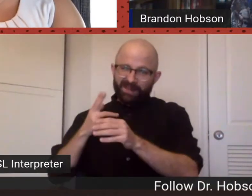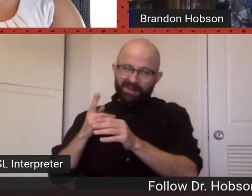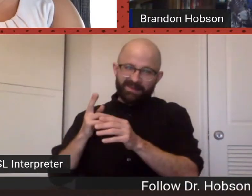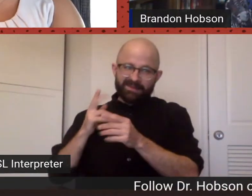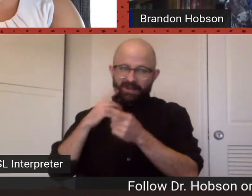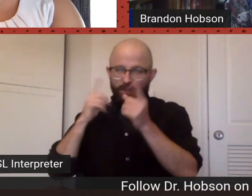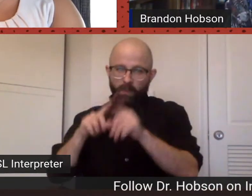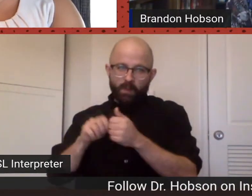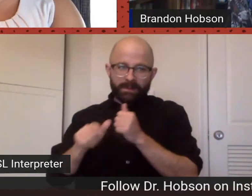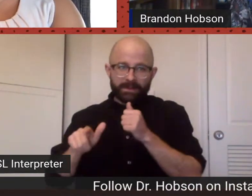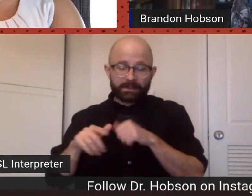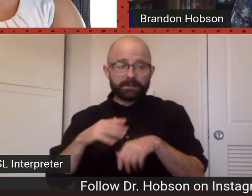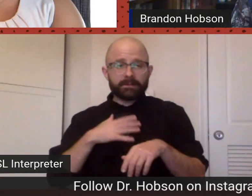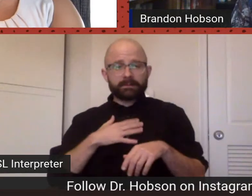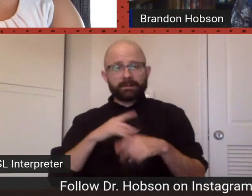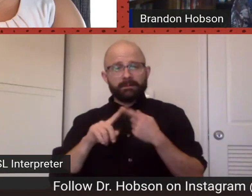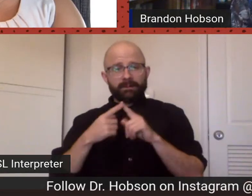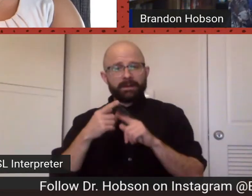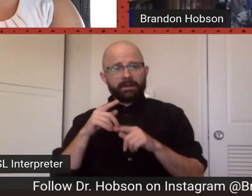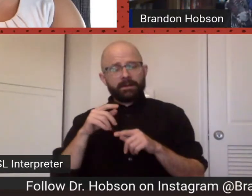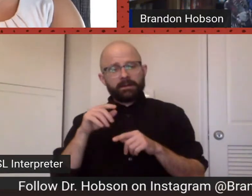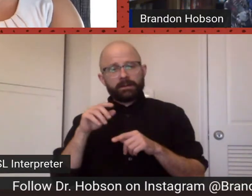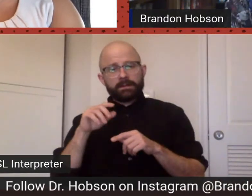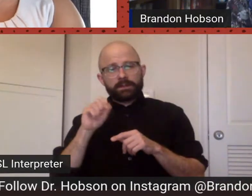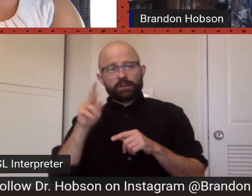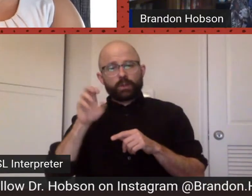Sterling Harjo, who's also from Oklahoma,